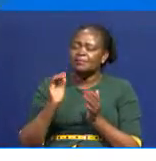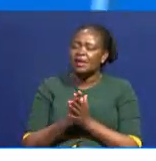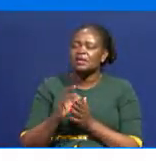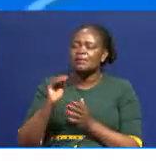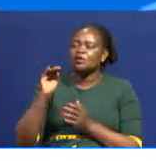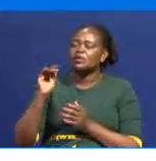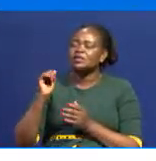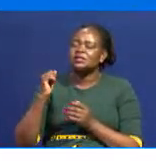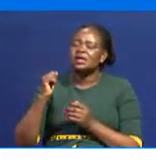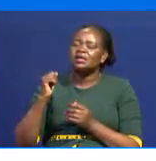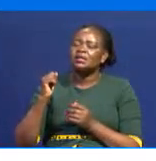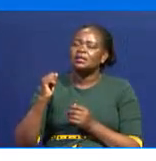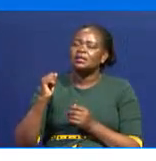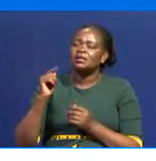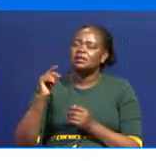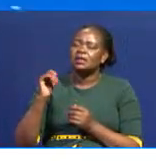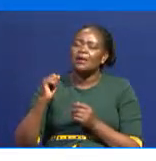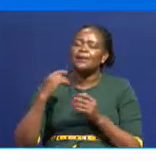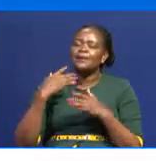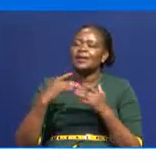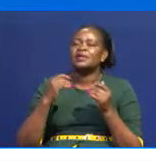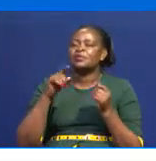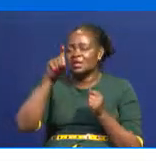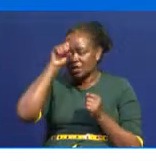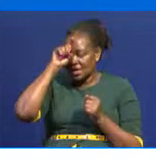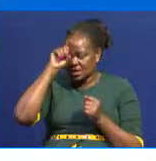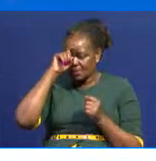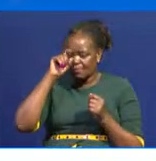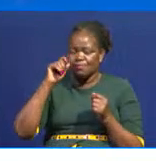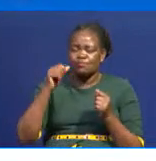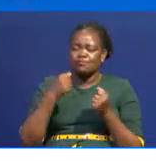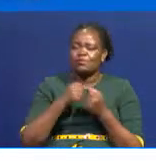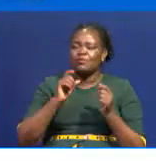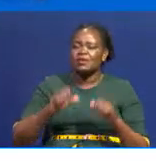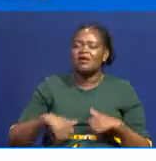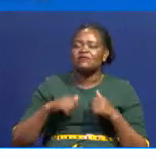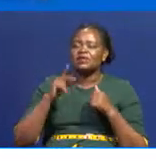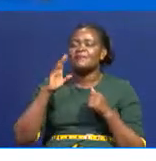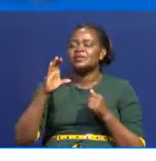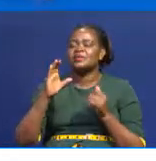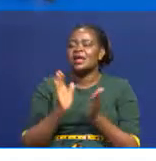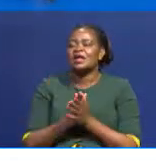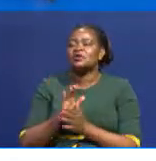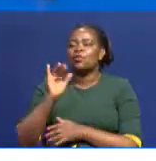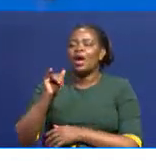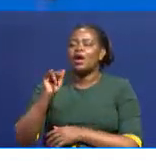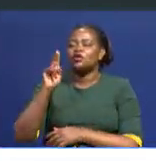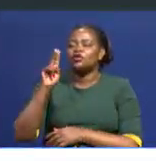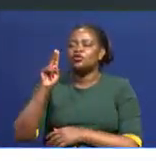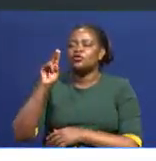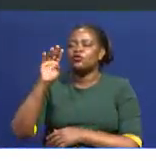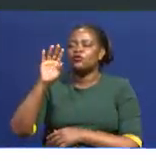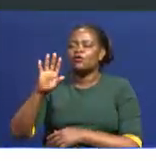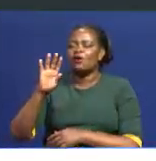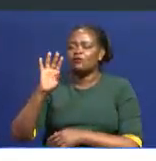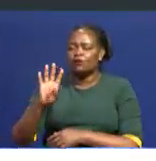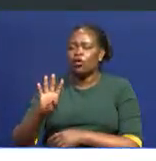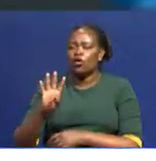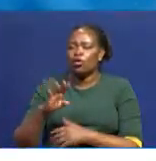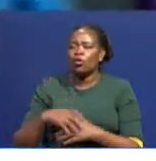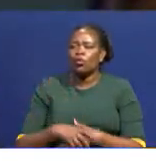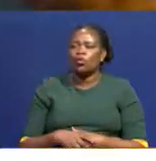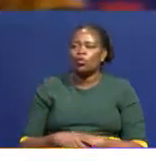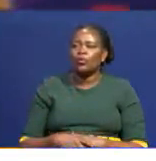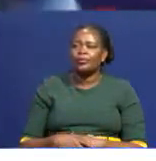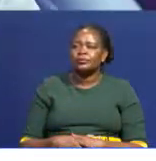play Egypt. The matches will be live on KBC Channel 1 and Y254. King Orimonki for Premier